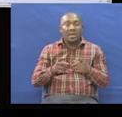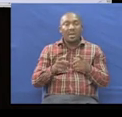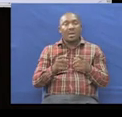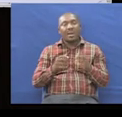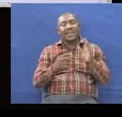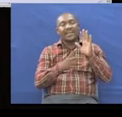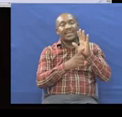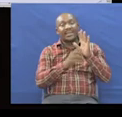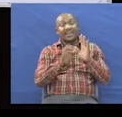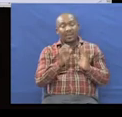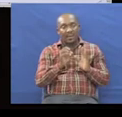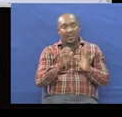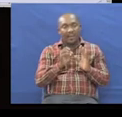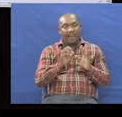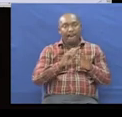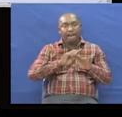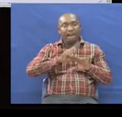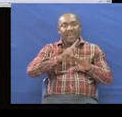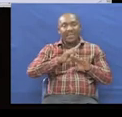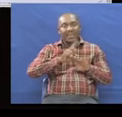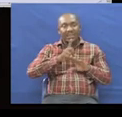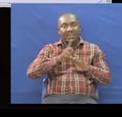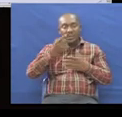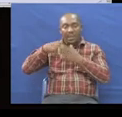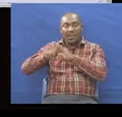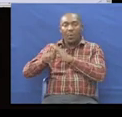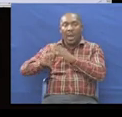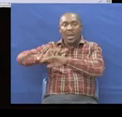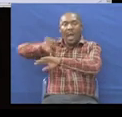60 minutes in 1 hour. 60